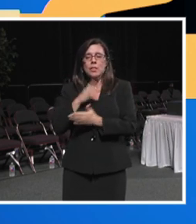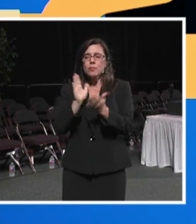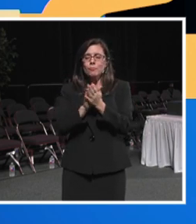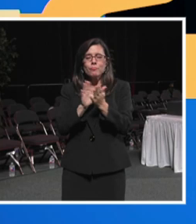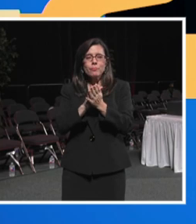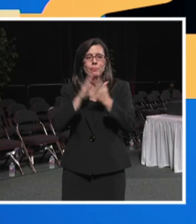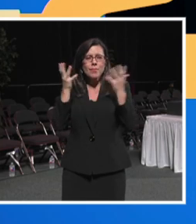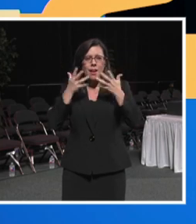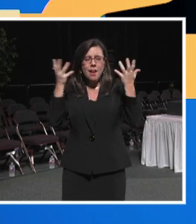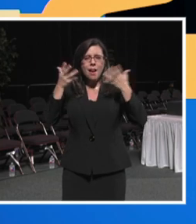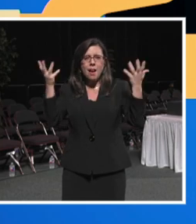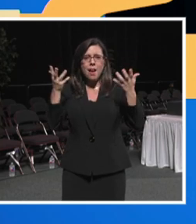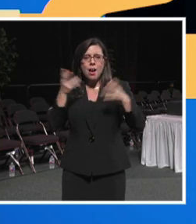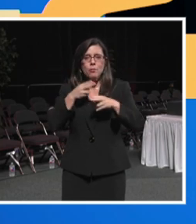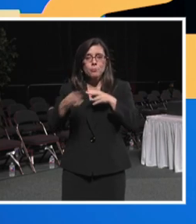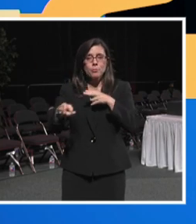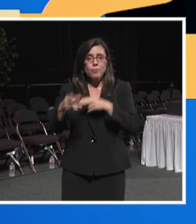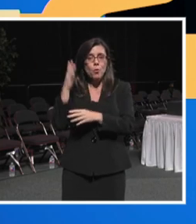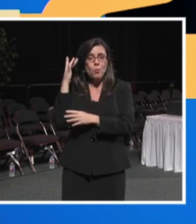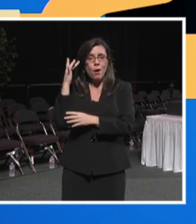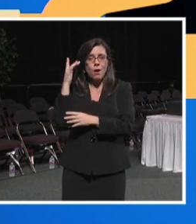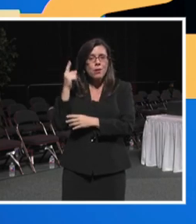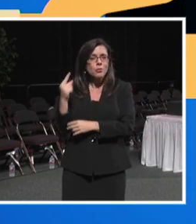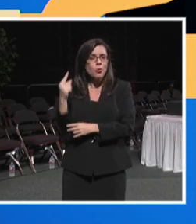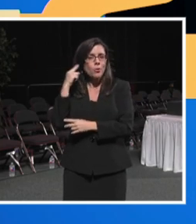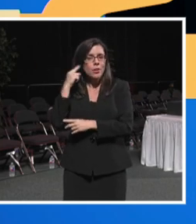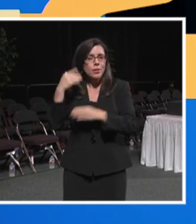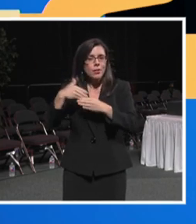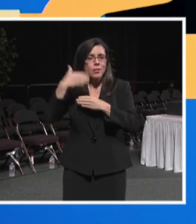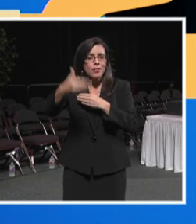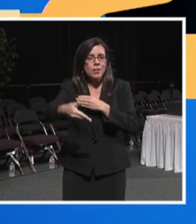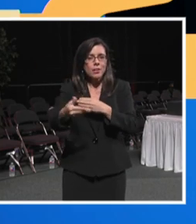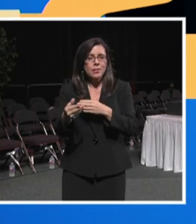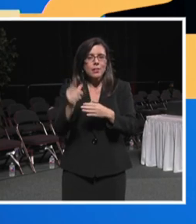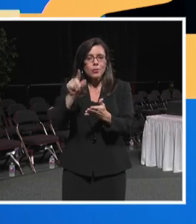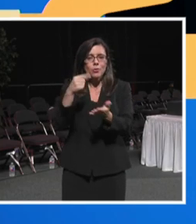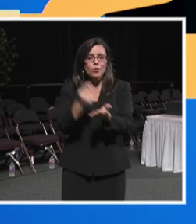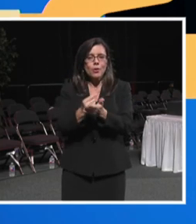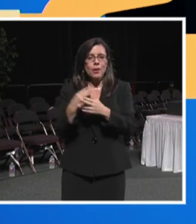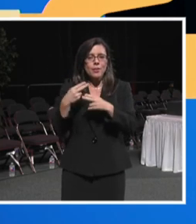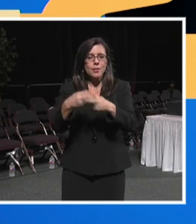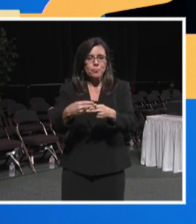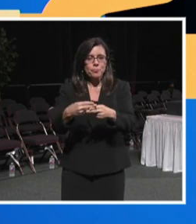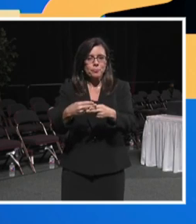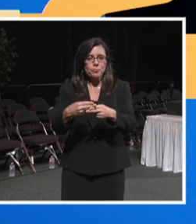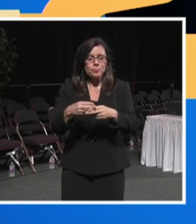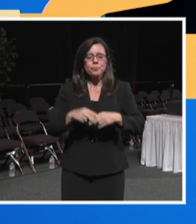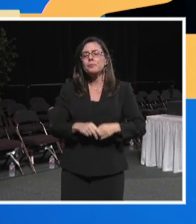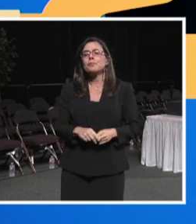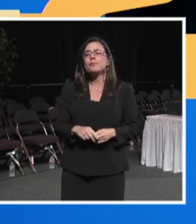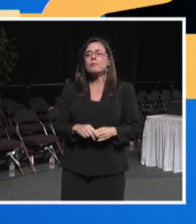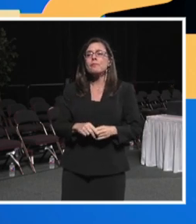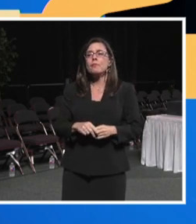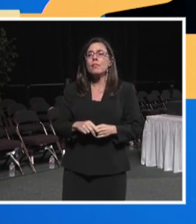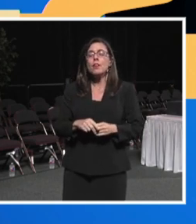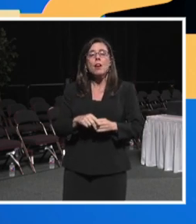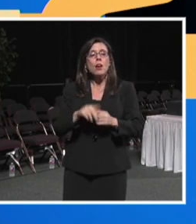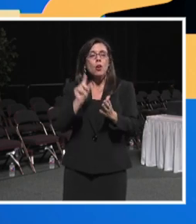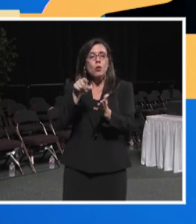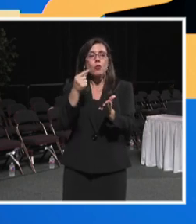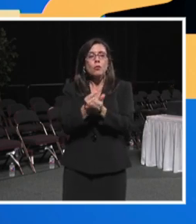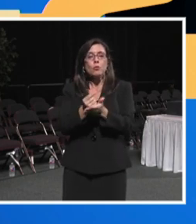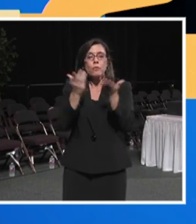and recognition brief so that other guests can hear the next graduate being announced. At the end of the